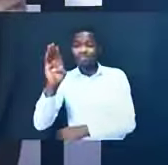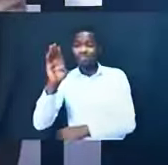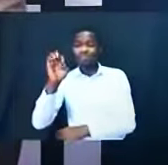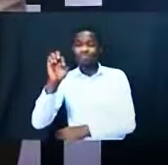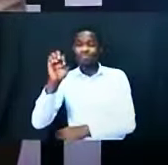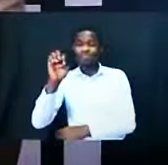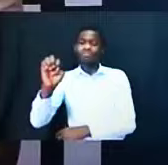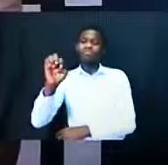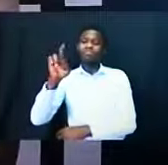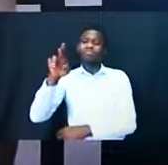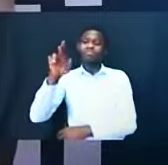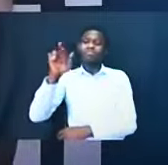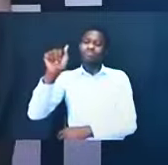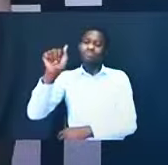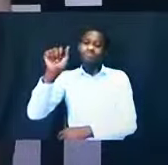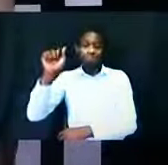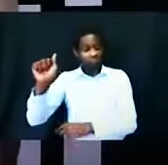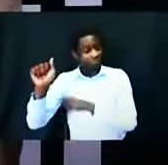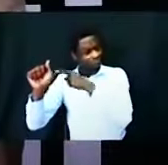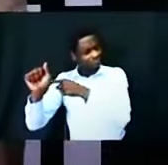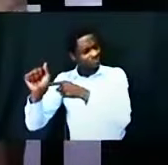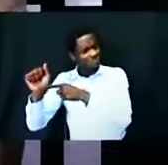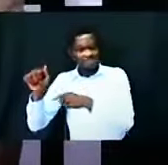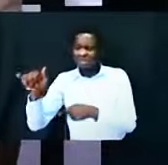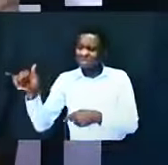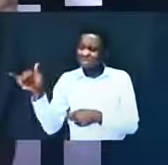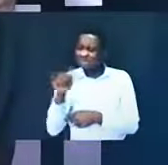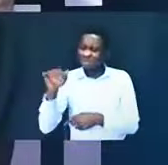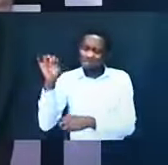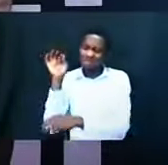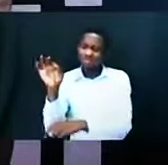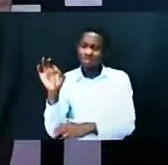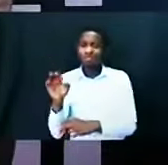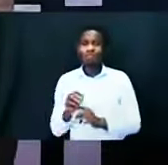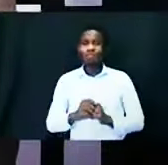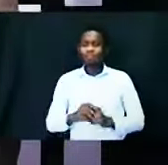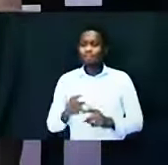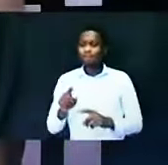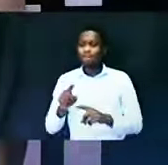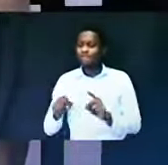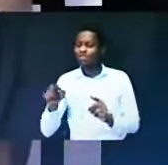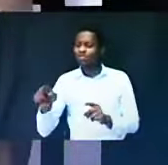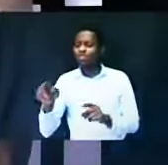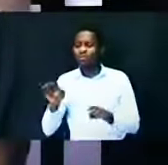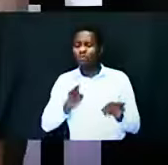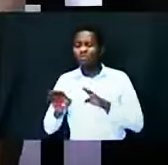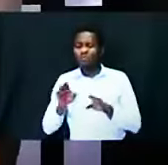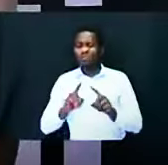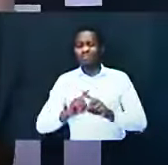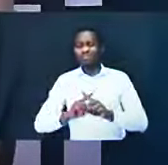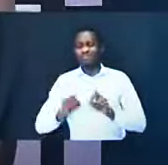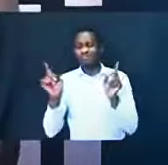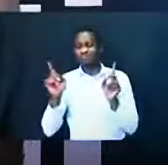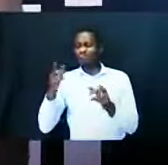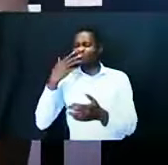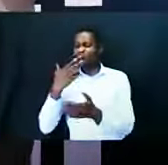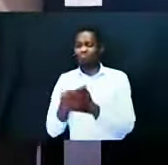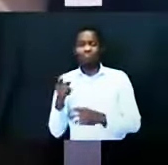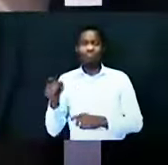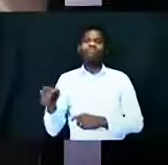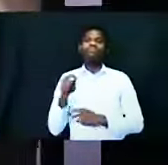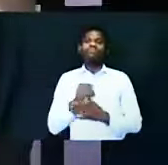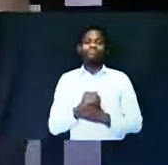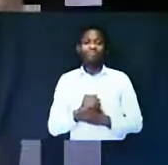no. He said the same thing. O ka sem krona chre o. But the attitude was different. Eso woni ye na yeso. You see, in life,